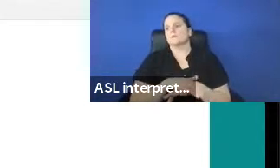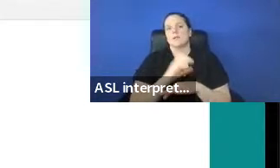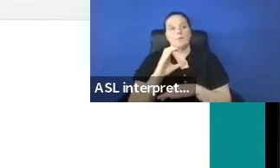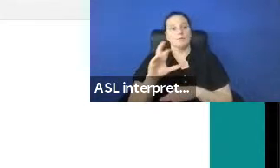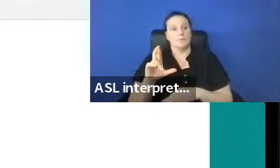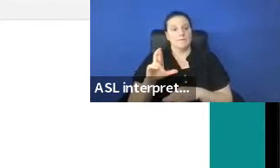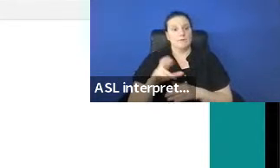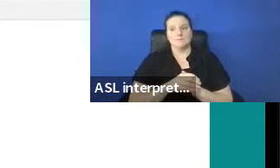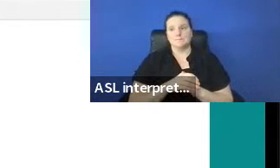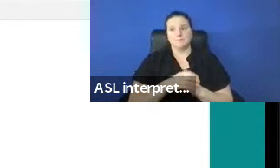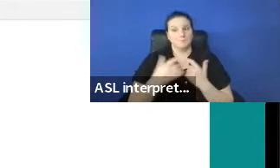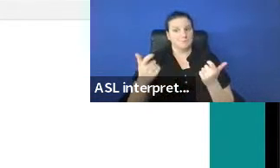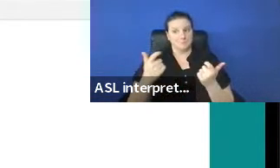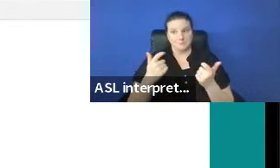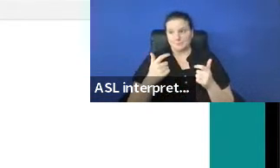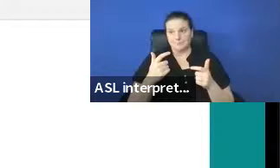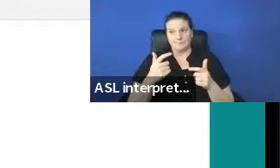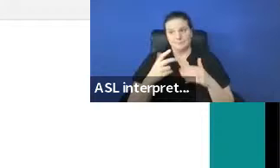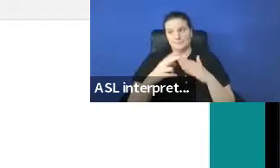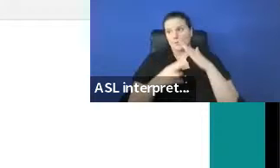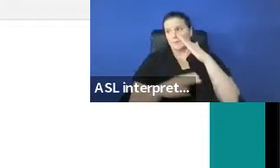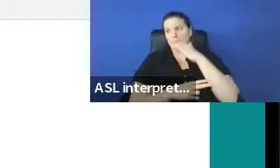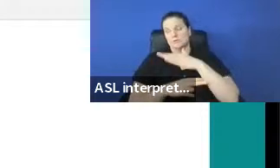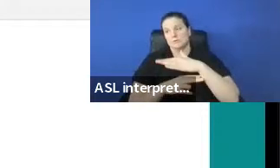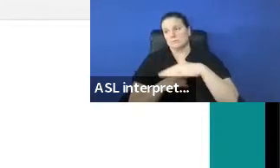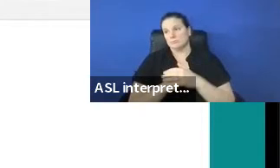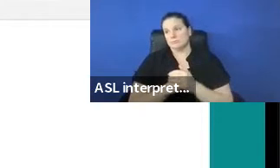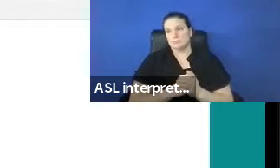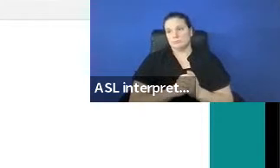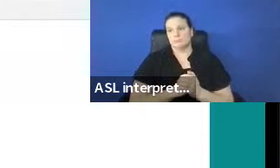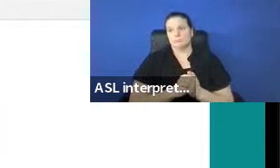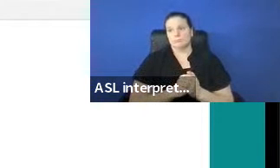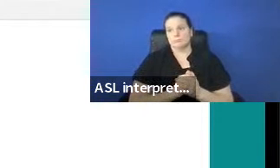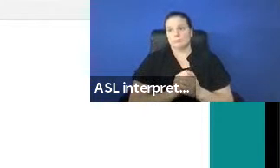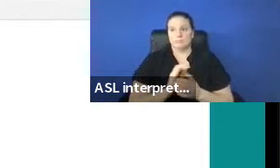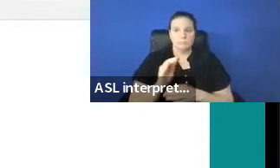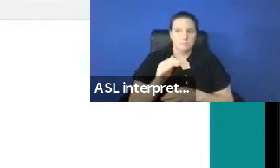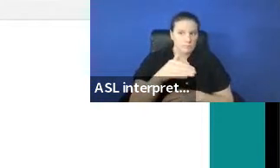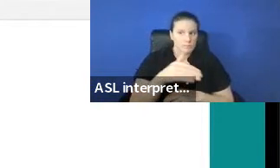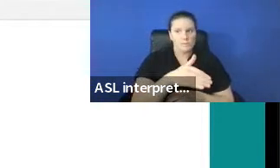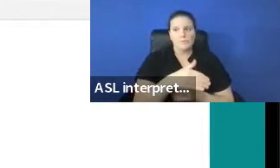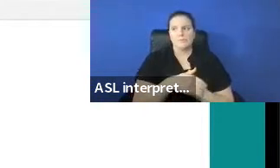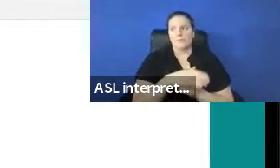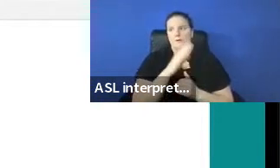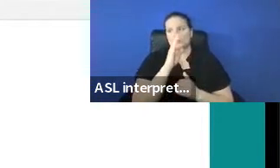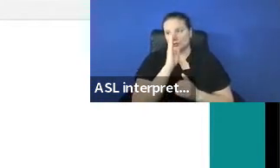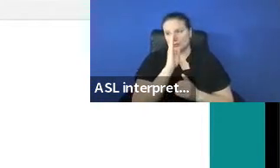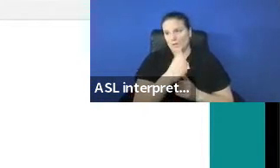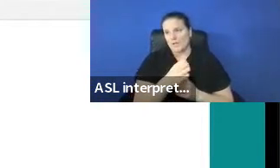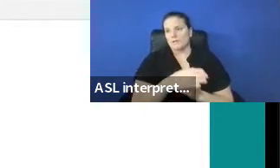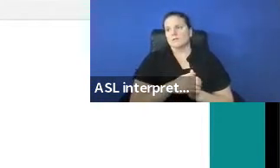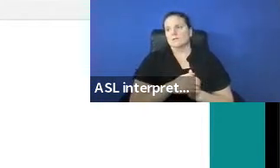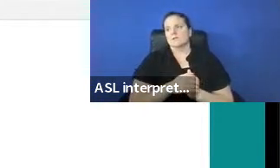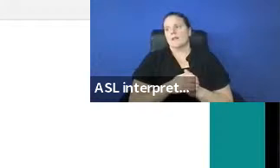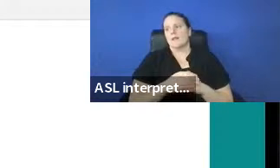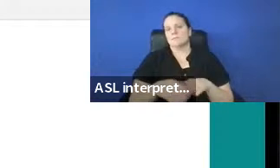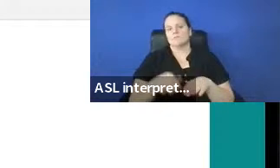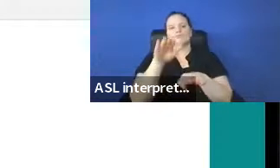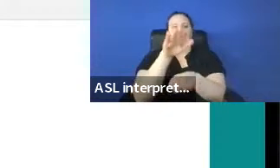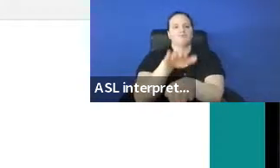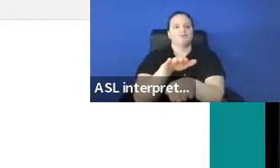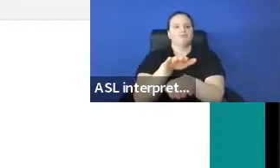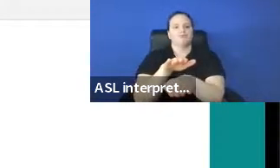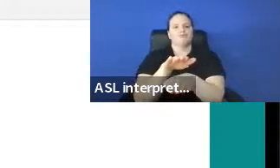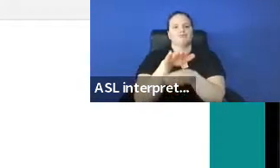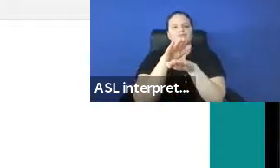the big bridge, a curved alignment from the LPA, a straighter alignment, and a stacked alignment.